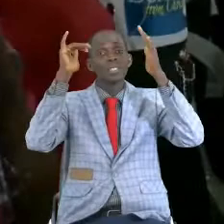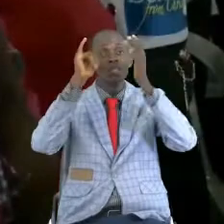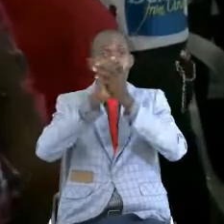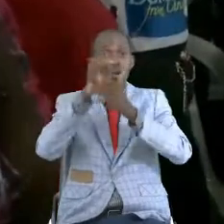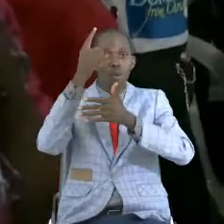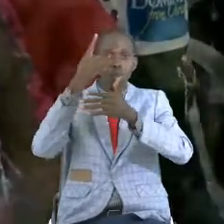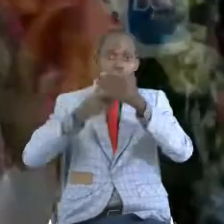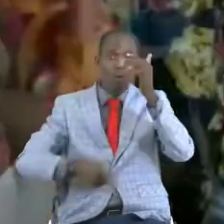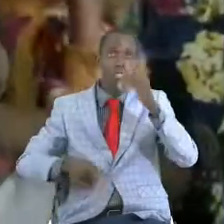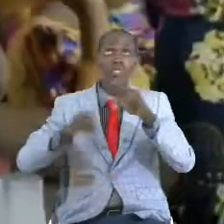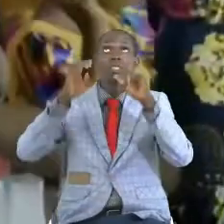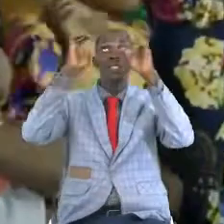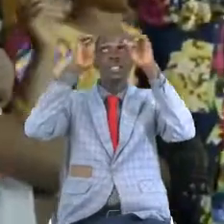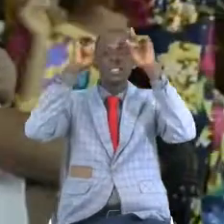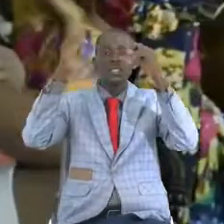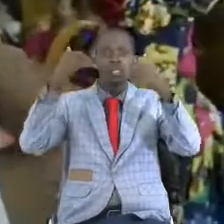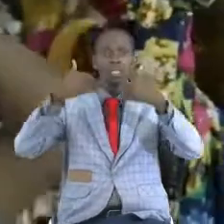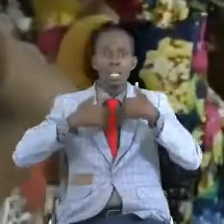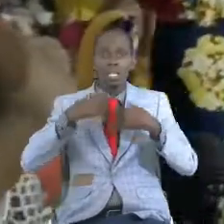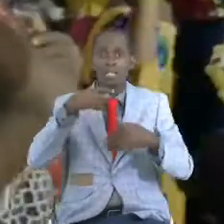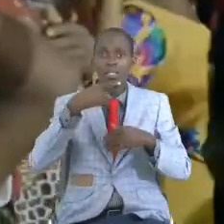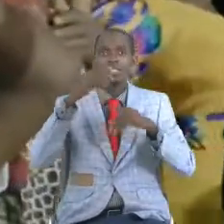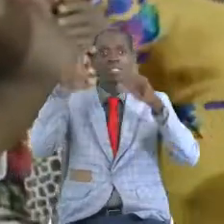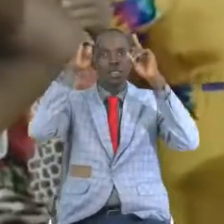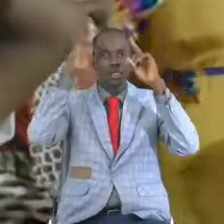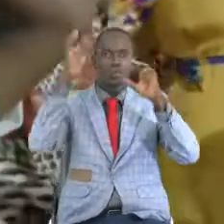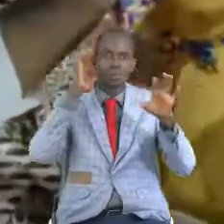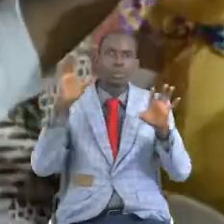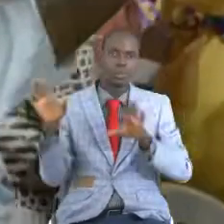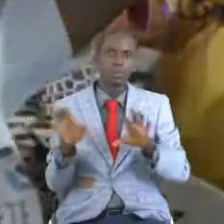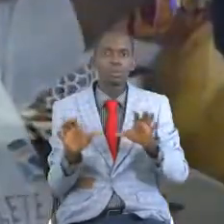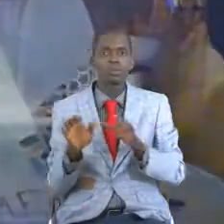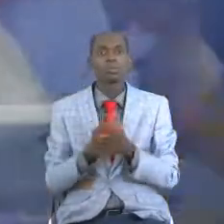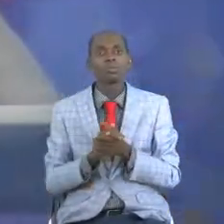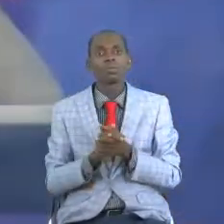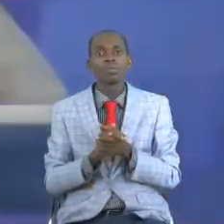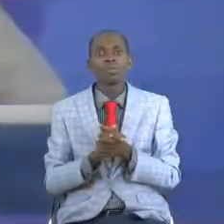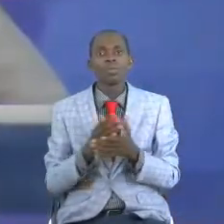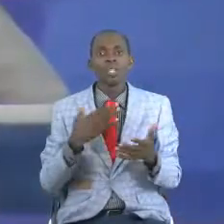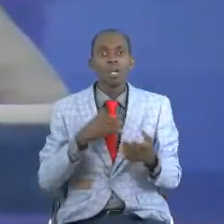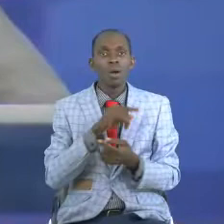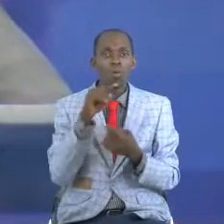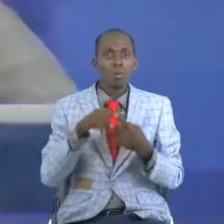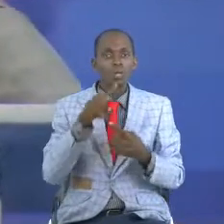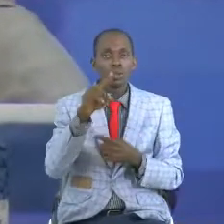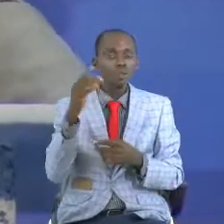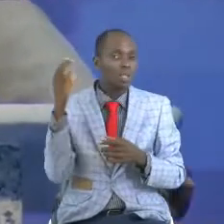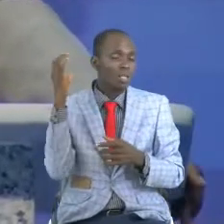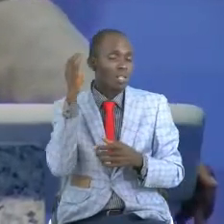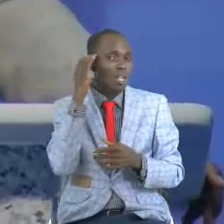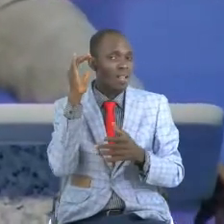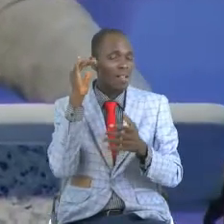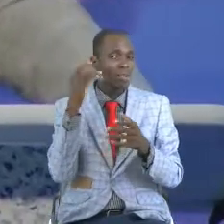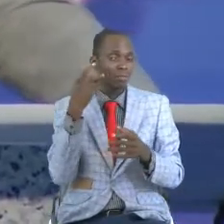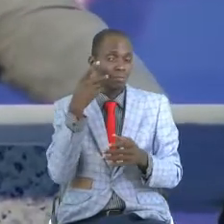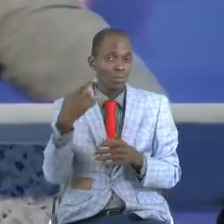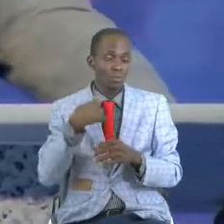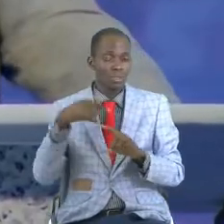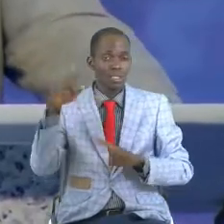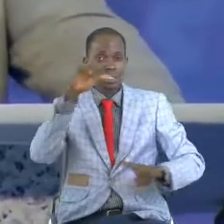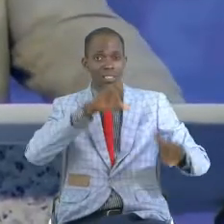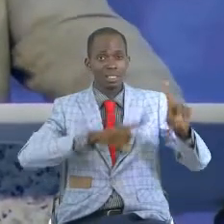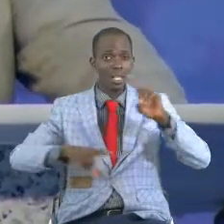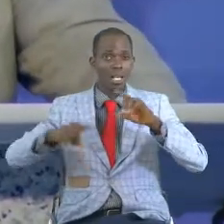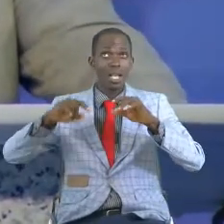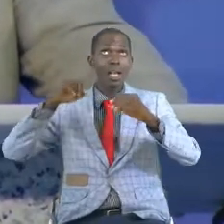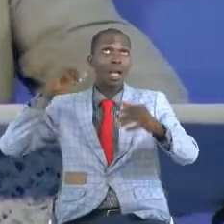said, he will perform. And when you hear that final amen, the